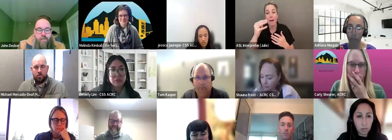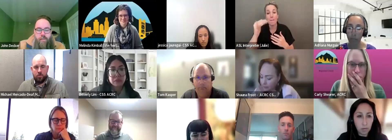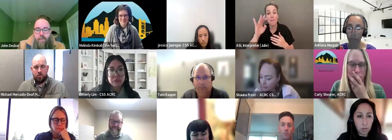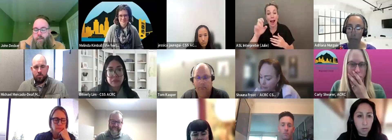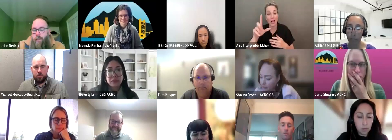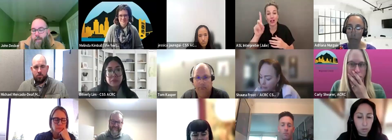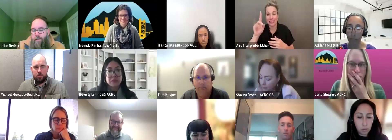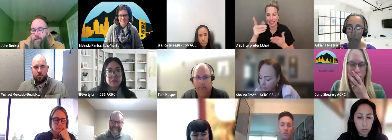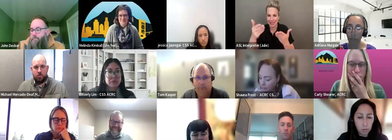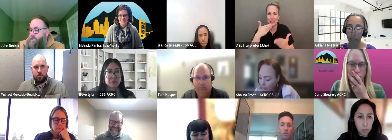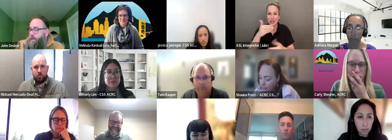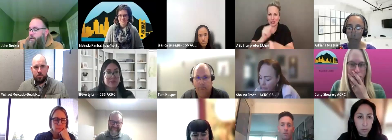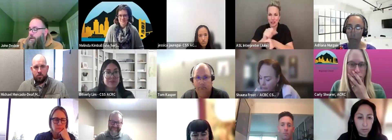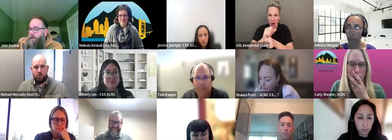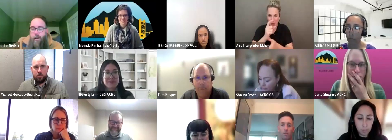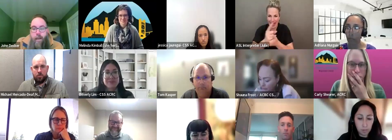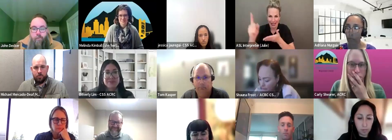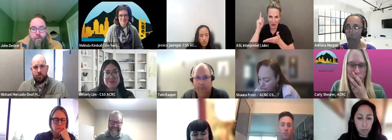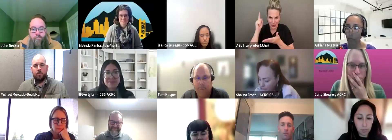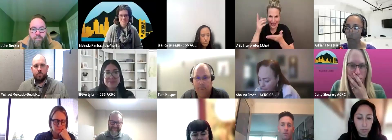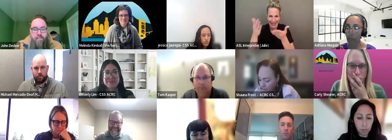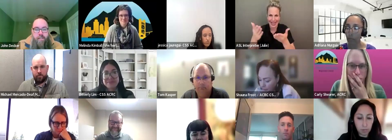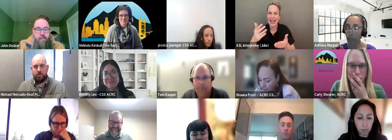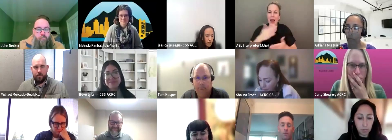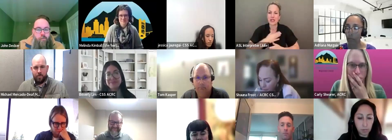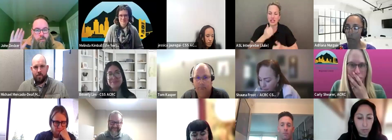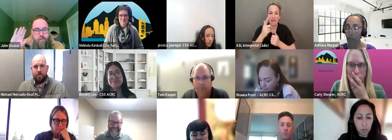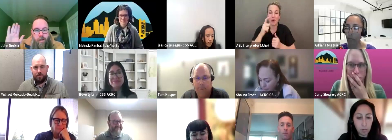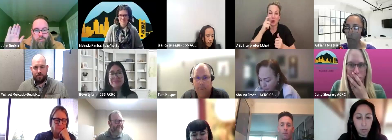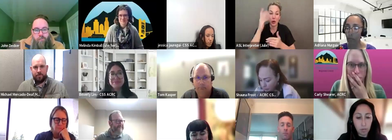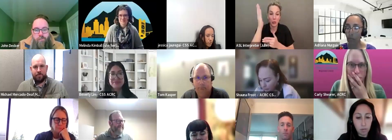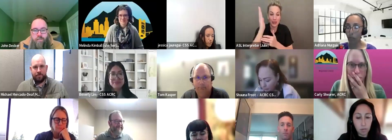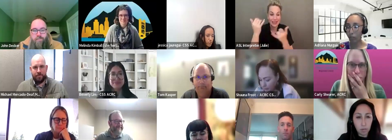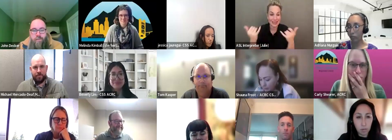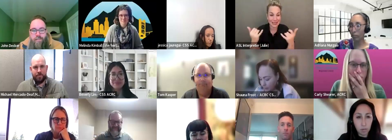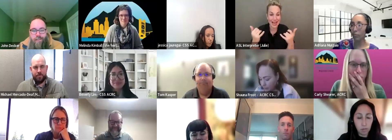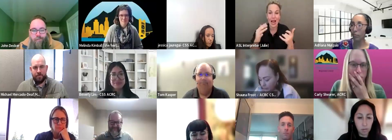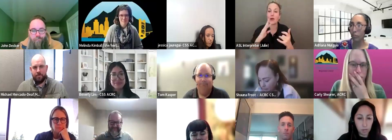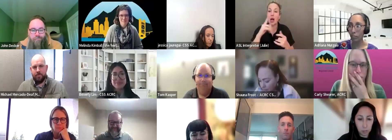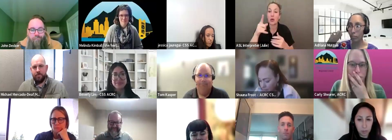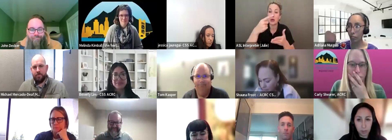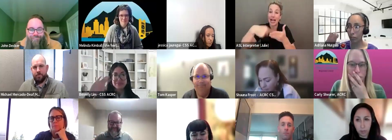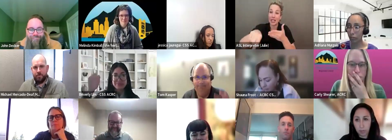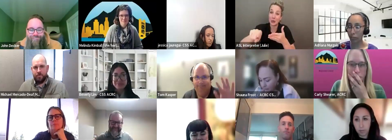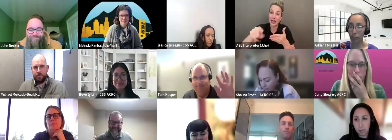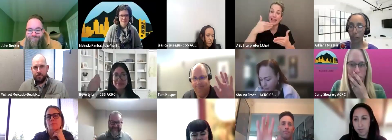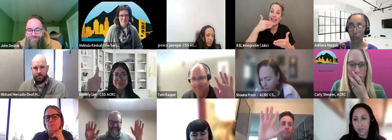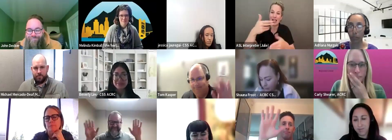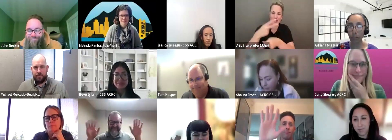job last week, and appreciate everyone that presented today, and we'll talk to folks next week. Take care.